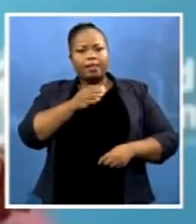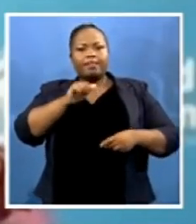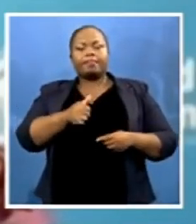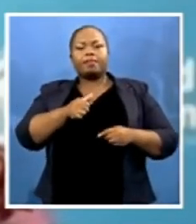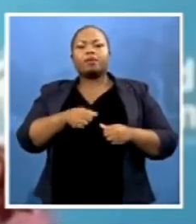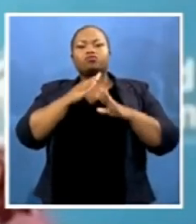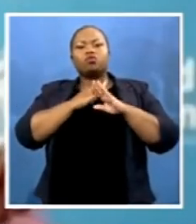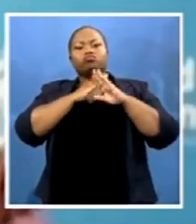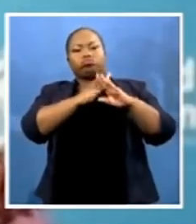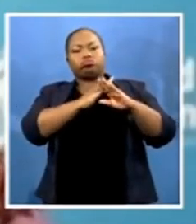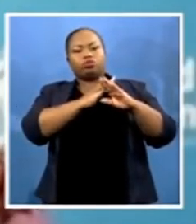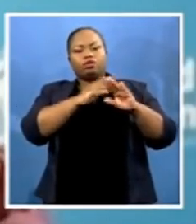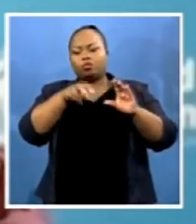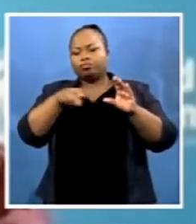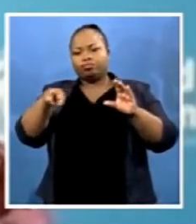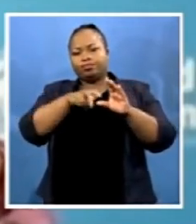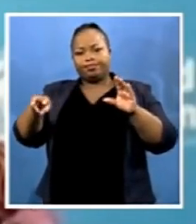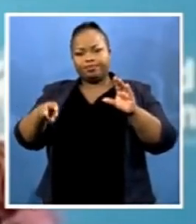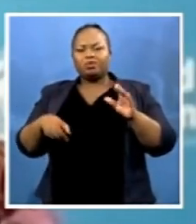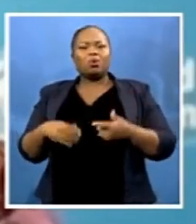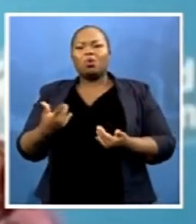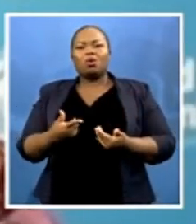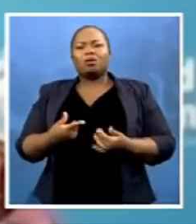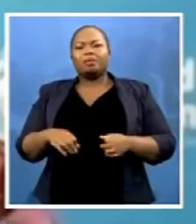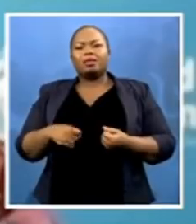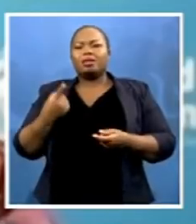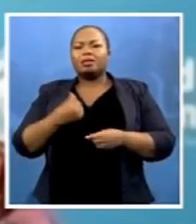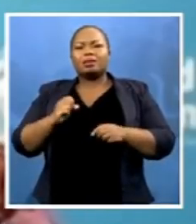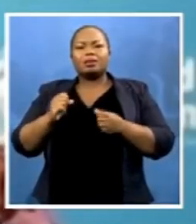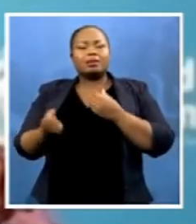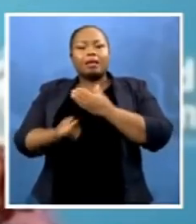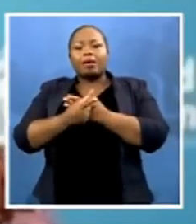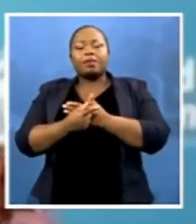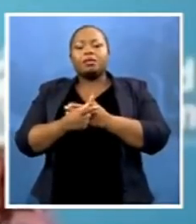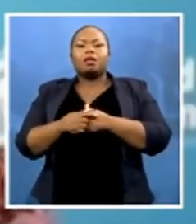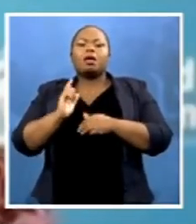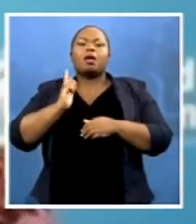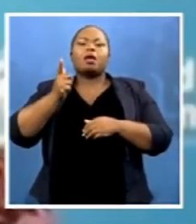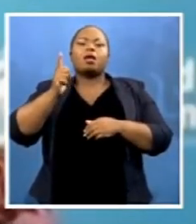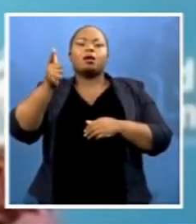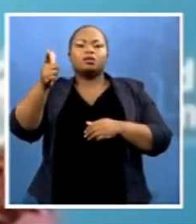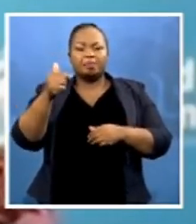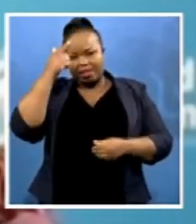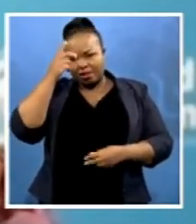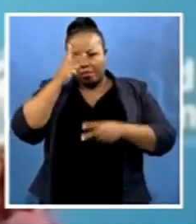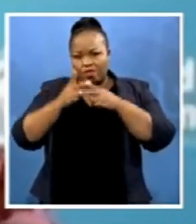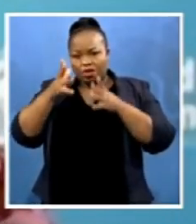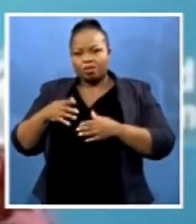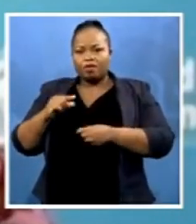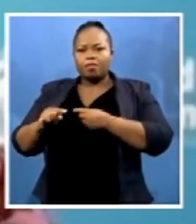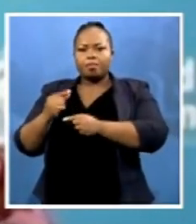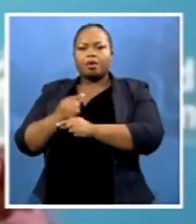time to happen, which means I think the minister, no, the professor from Ghana said when the country